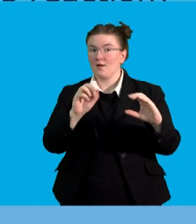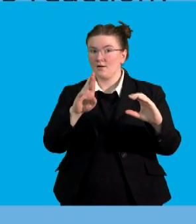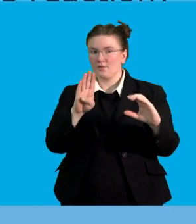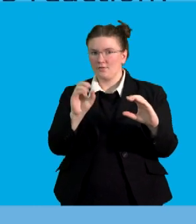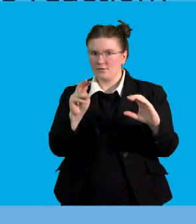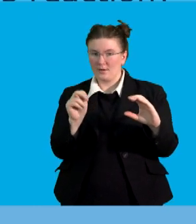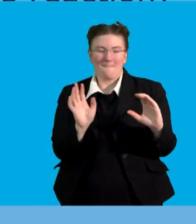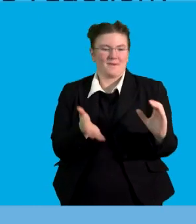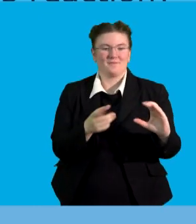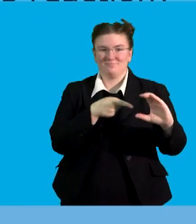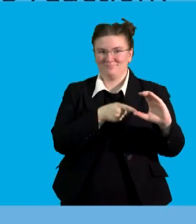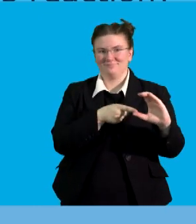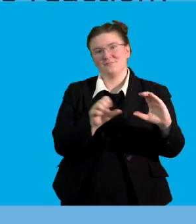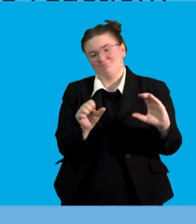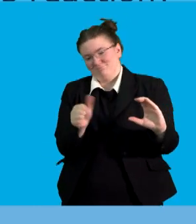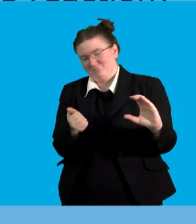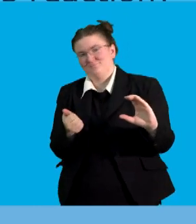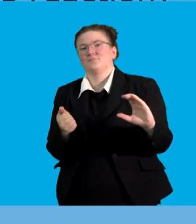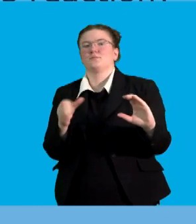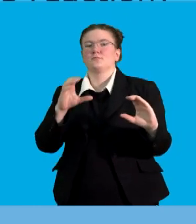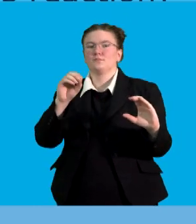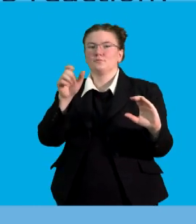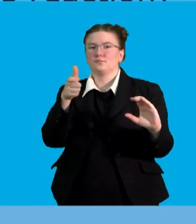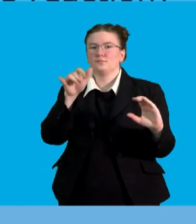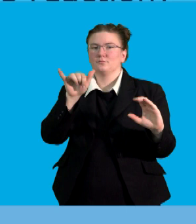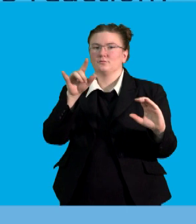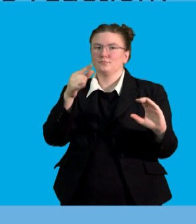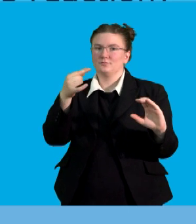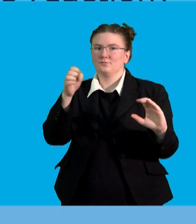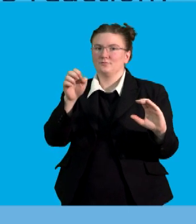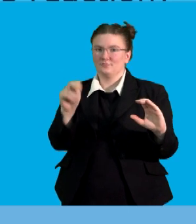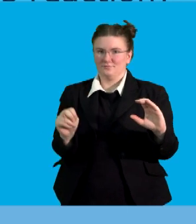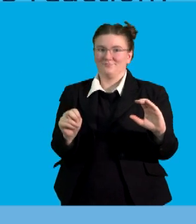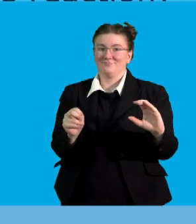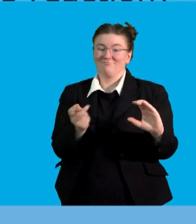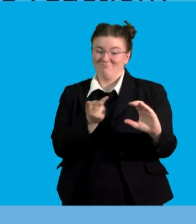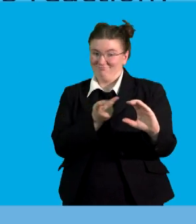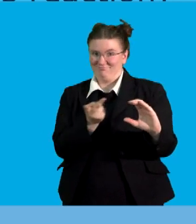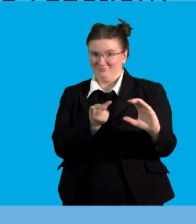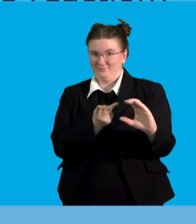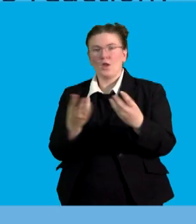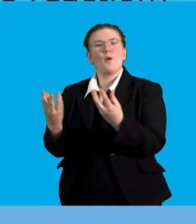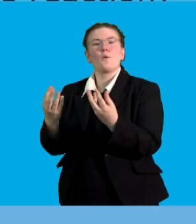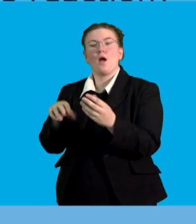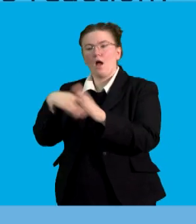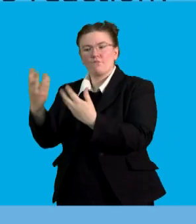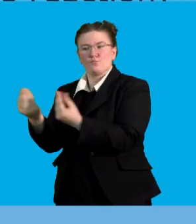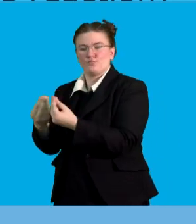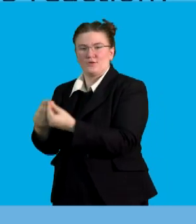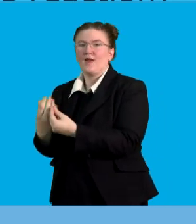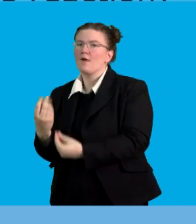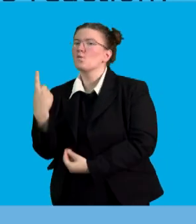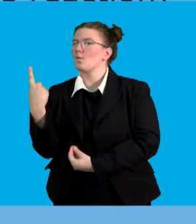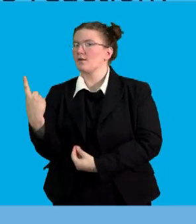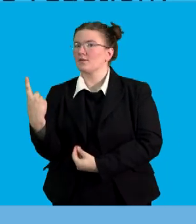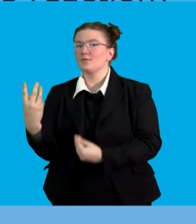and oxygen. So those are our reactants. And then the product, we only have one product